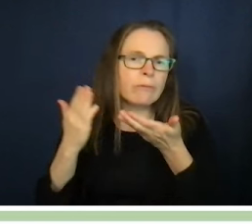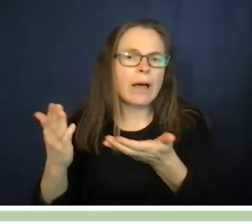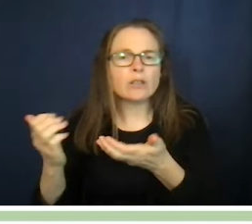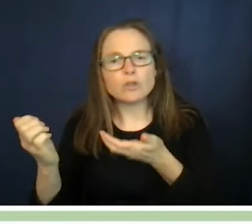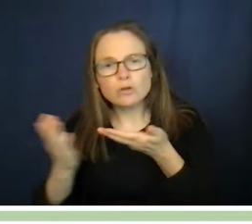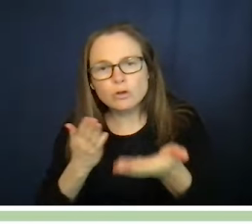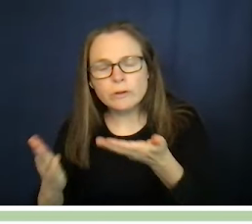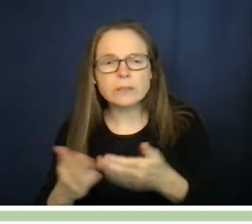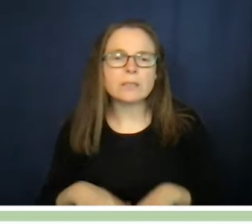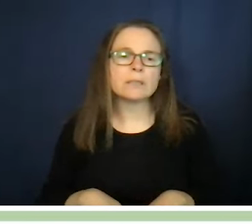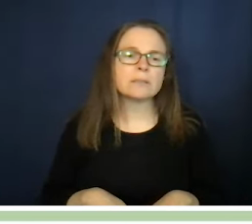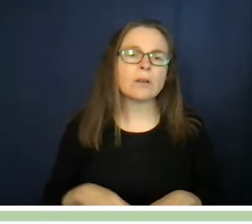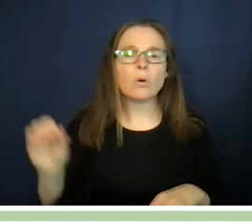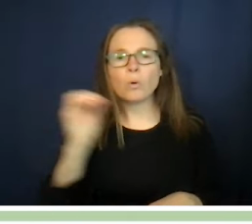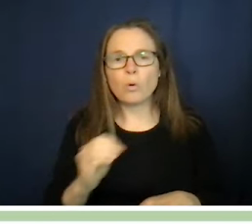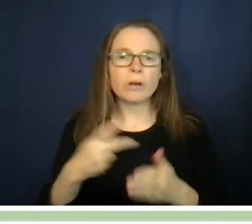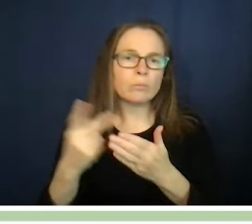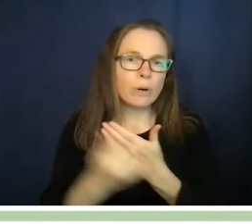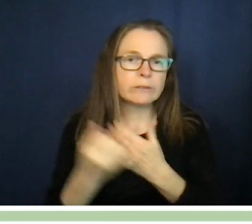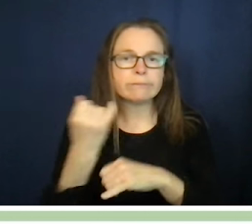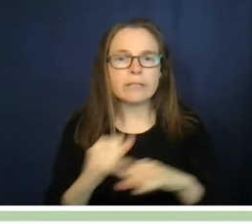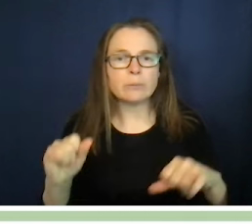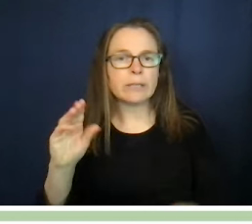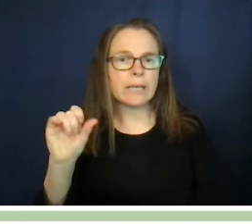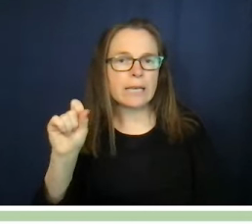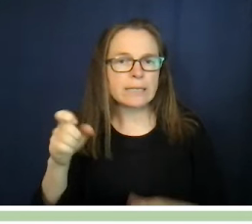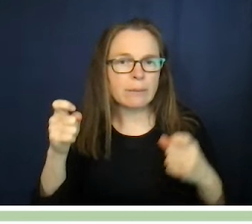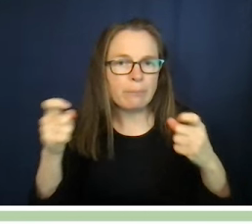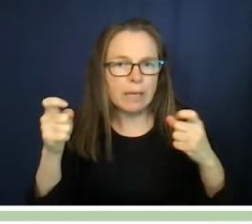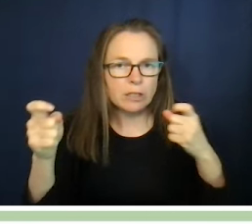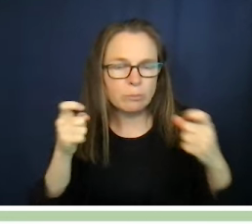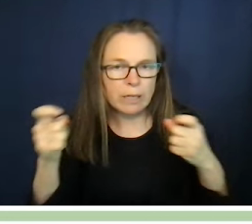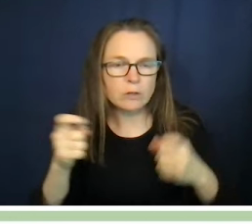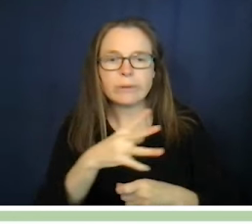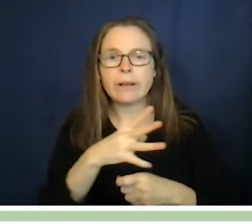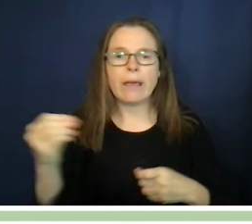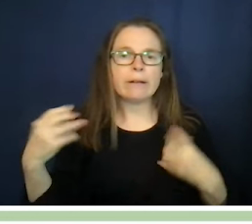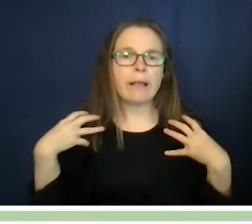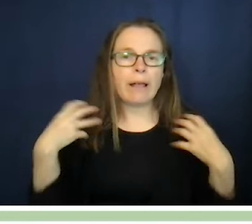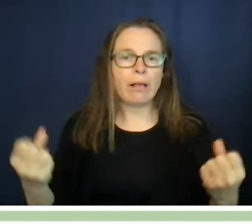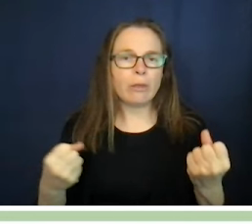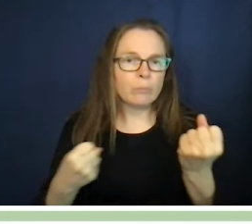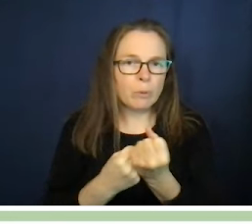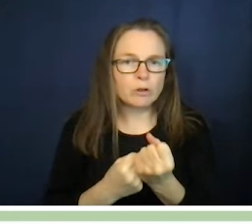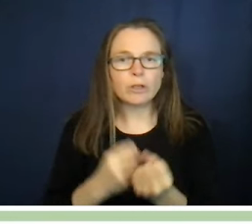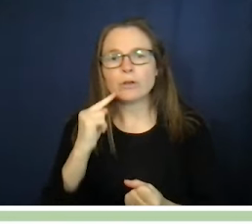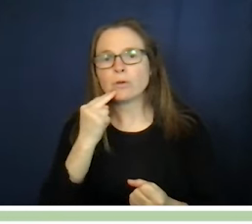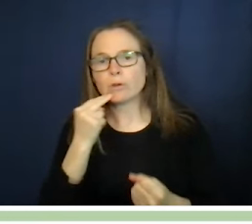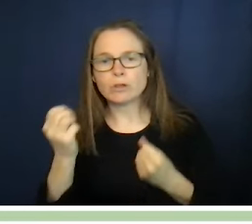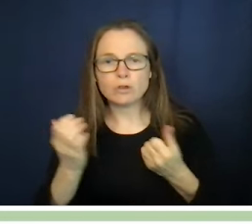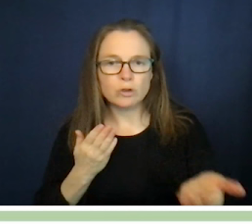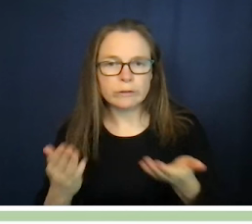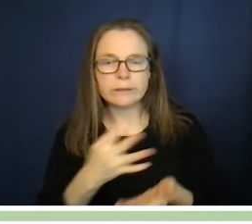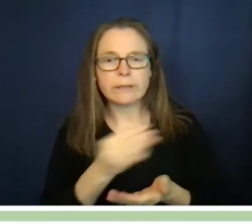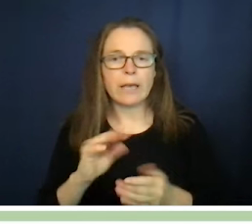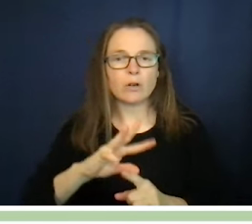Oregon Project Independence case management, and evidence-based health promotion, and nutrition services, and then also